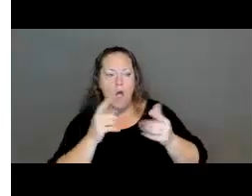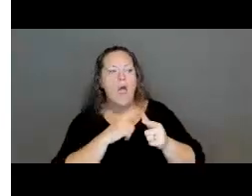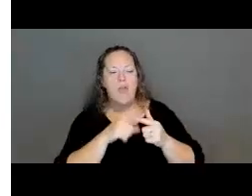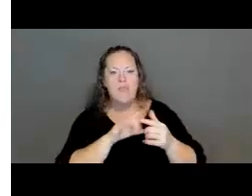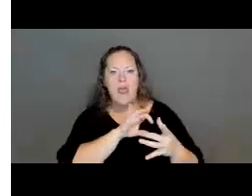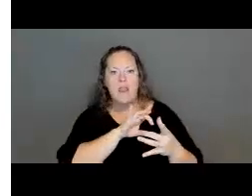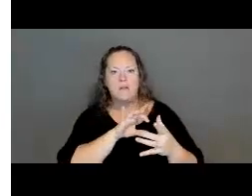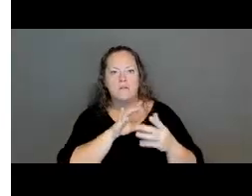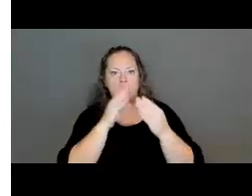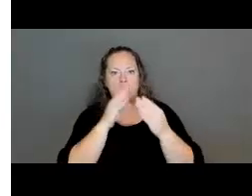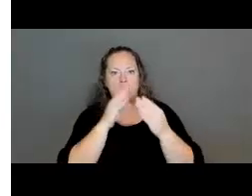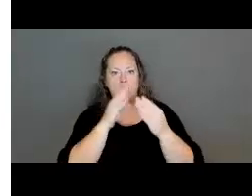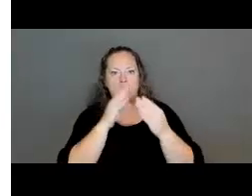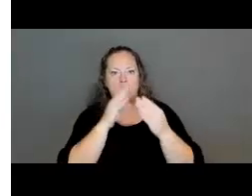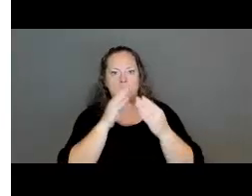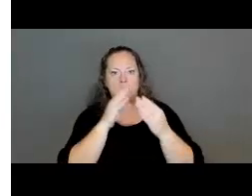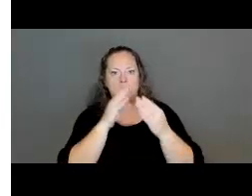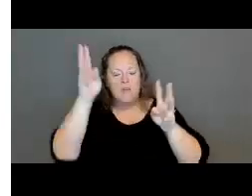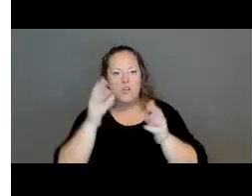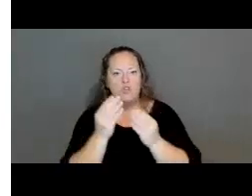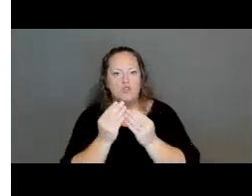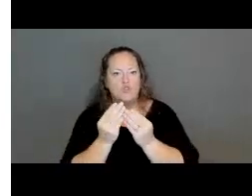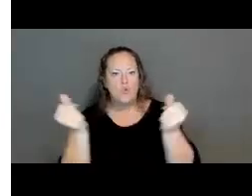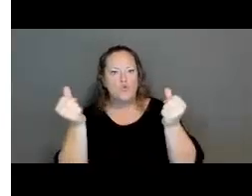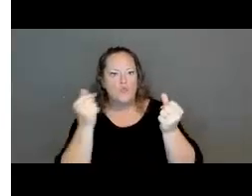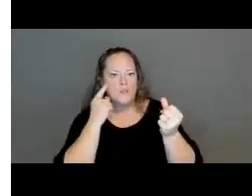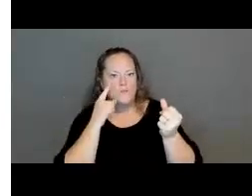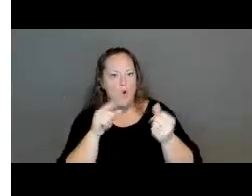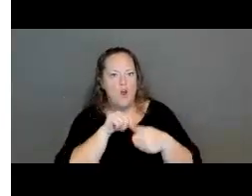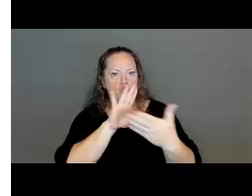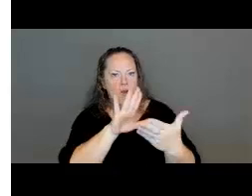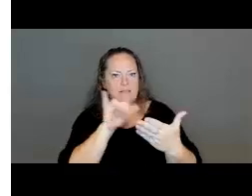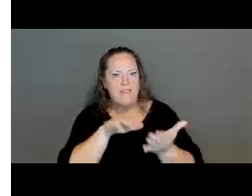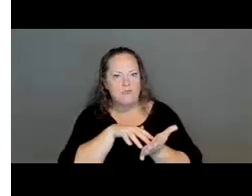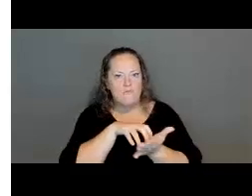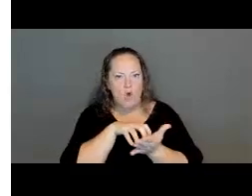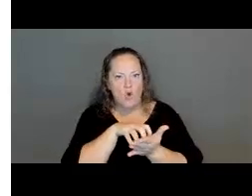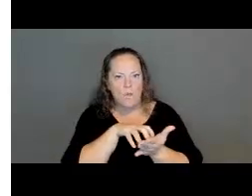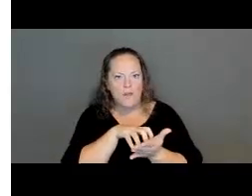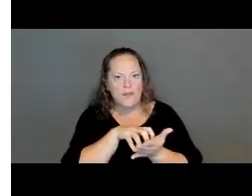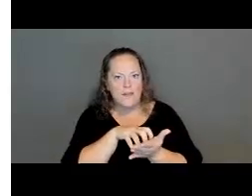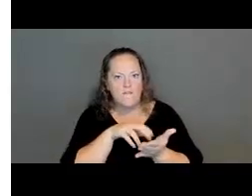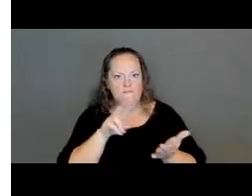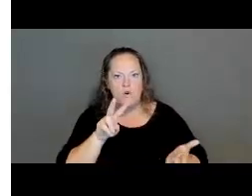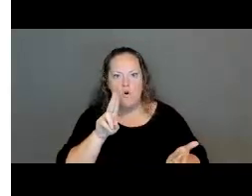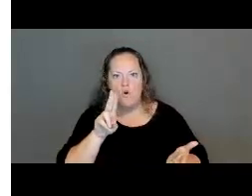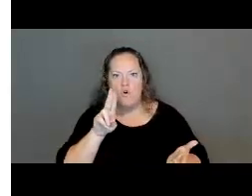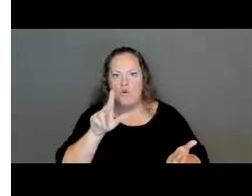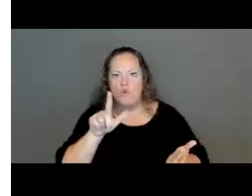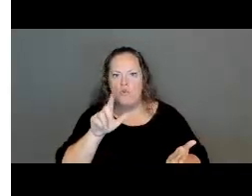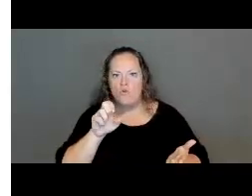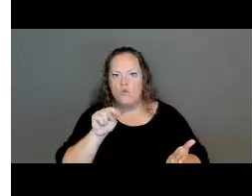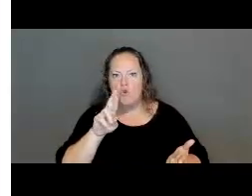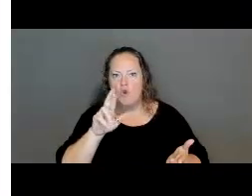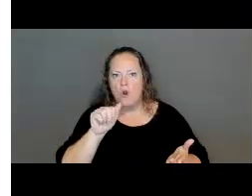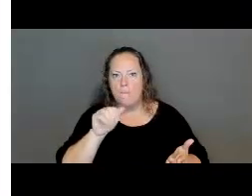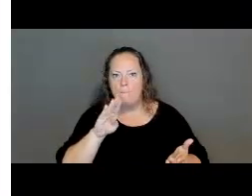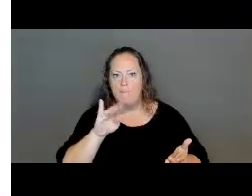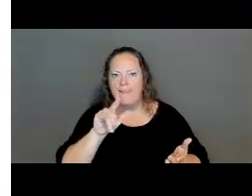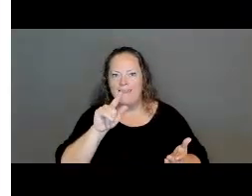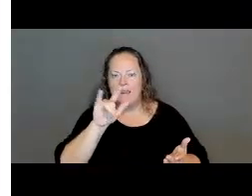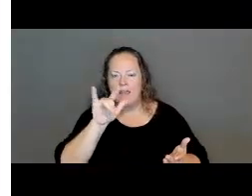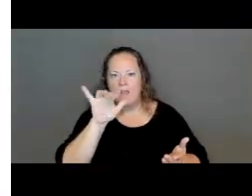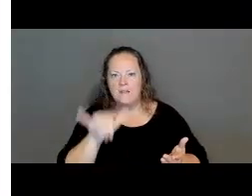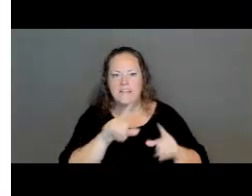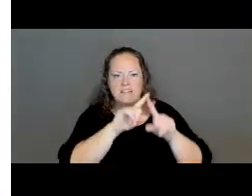solutions to addressing those vulnerabilities that they might apply, and also understanding the kinds